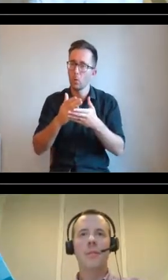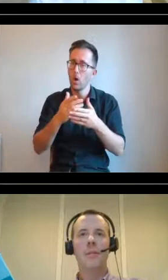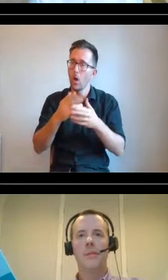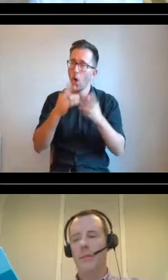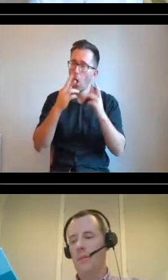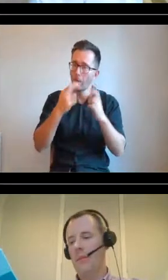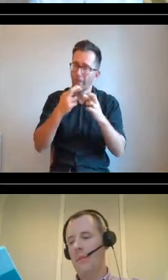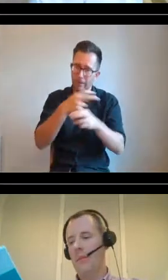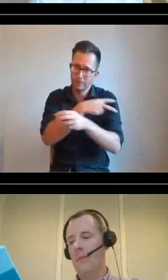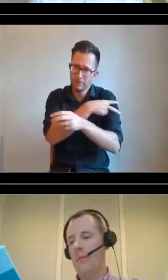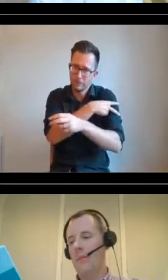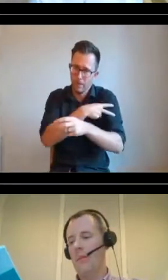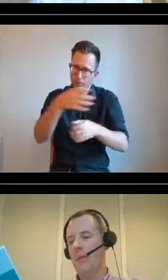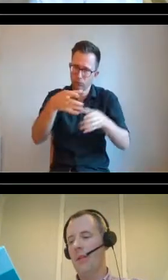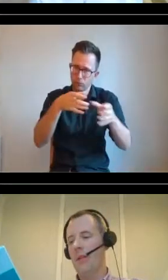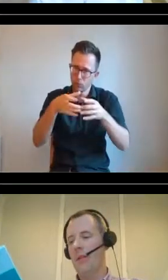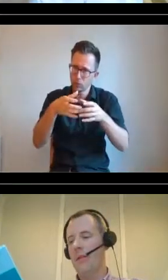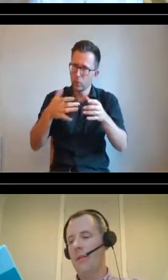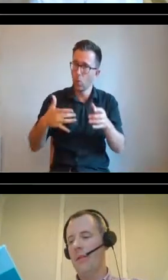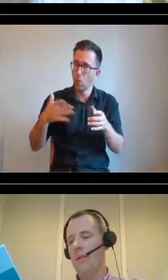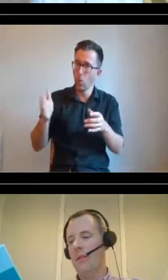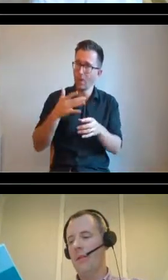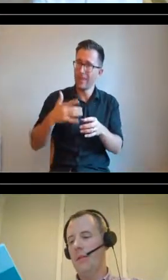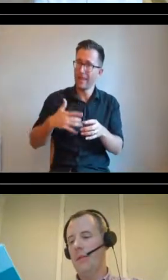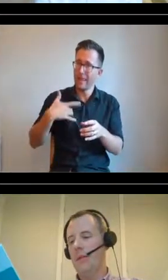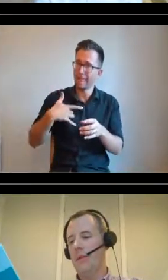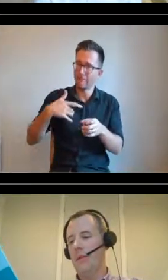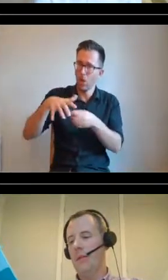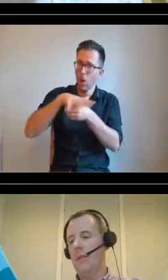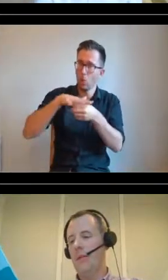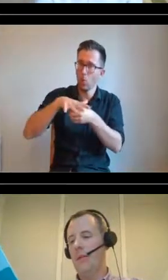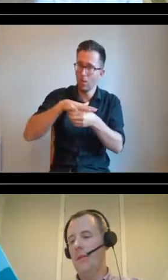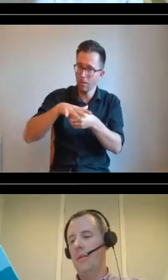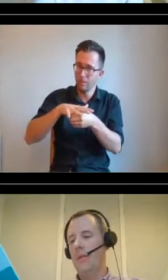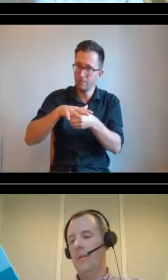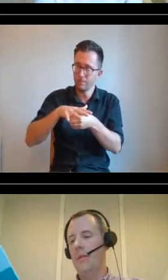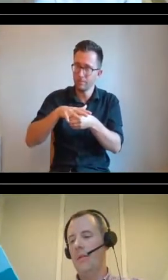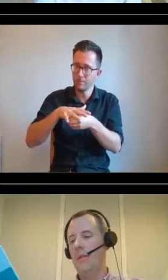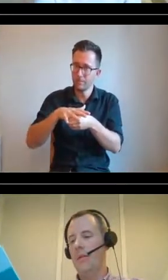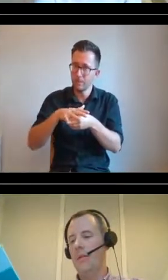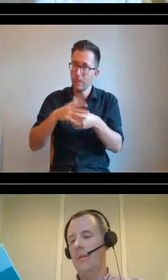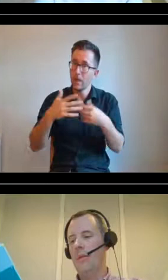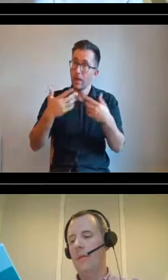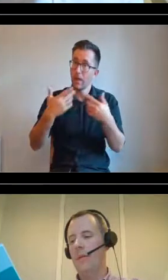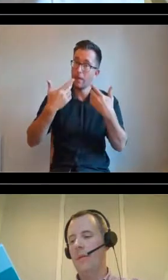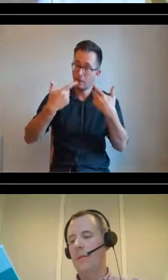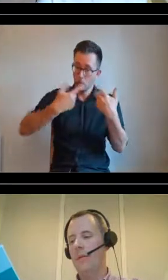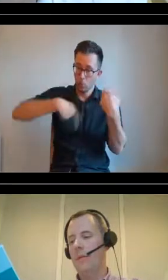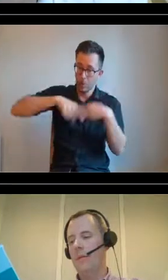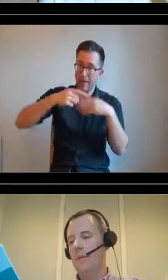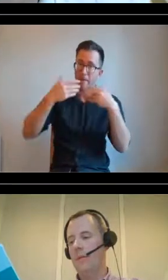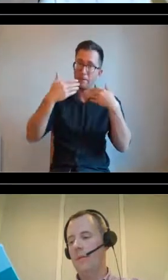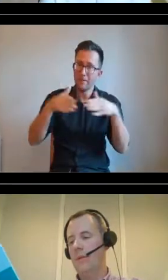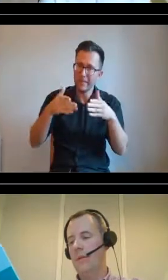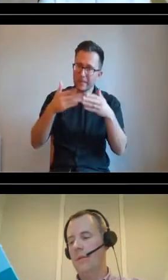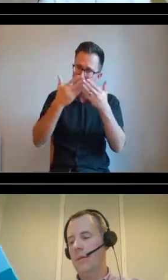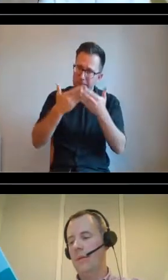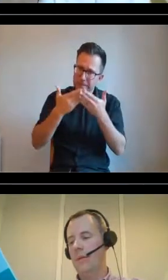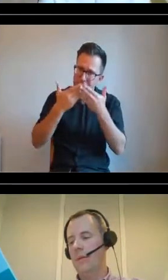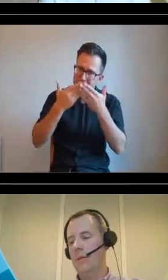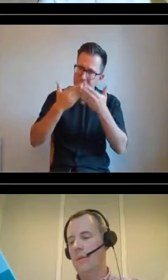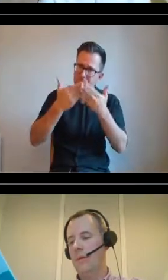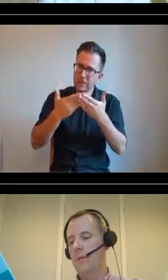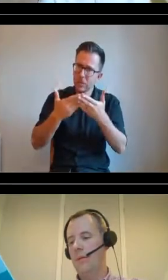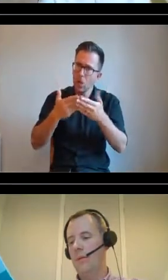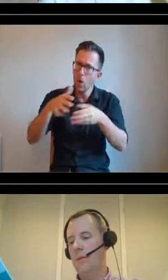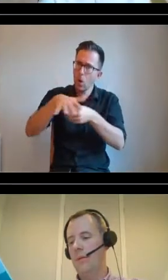communities reduce the need for extra housing. So we've carried out a study to look at local supply, and we'll